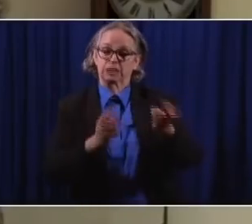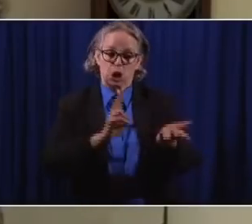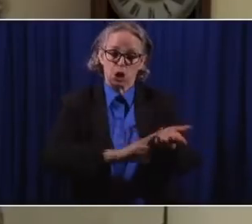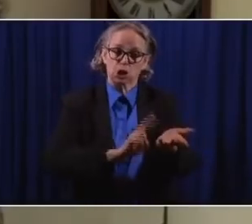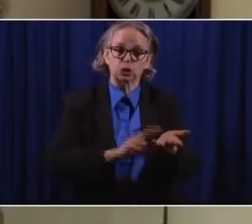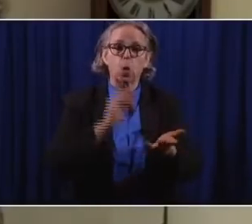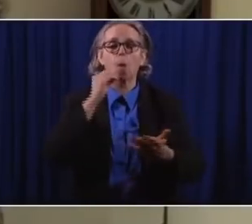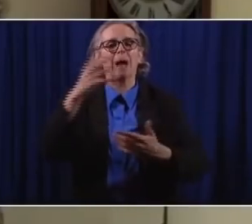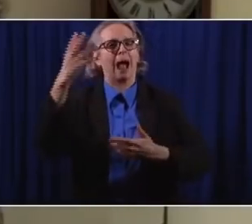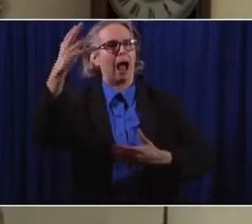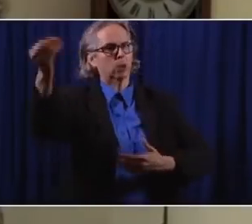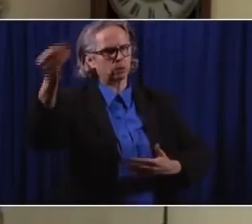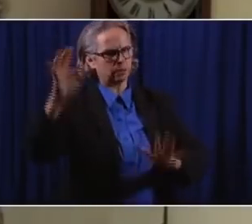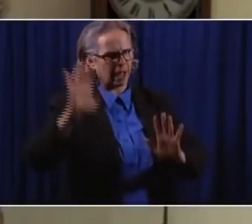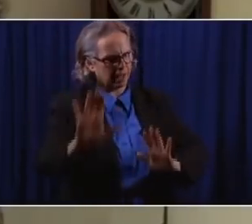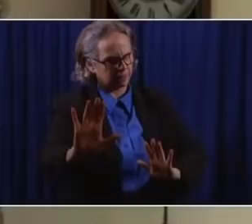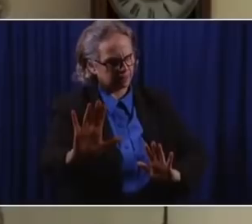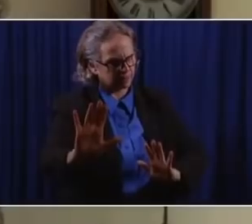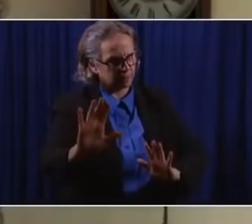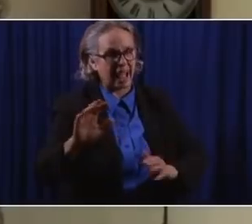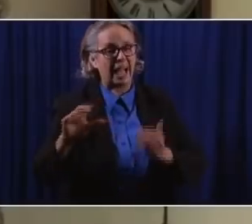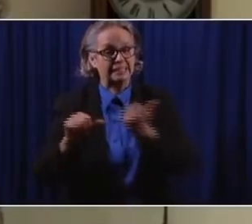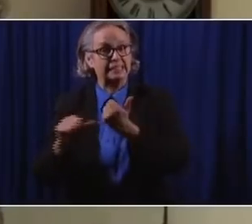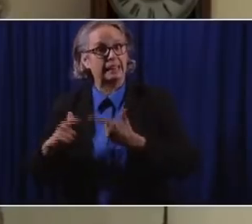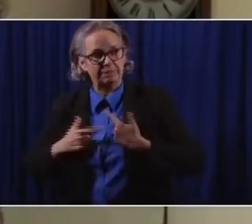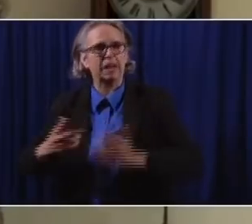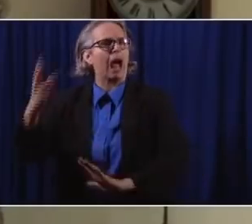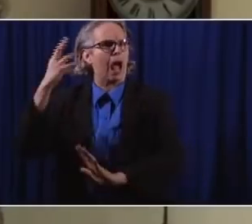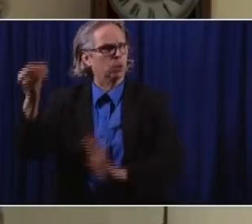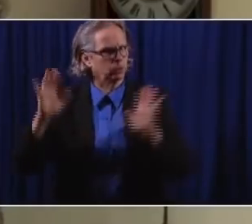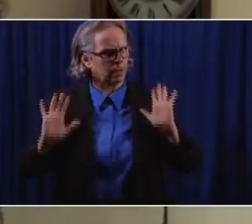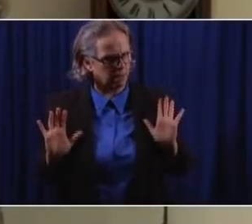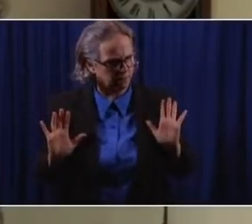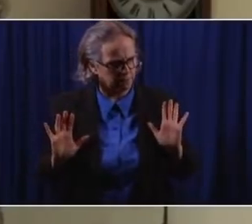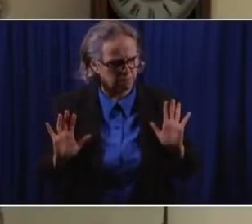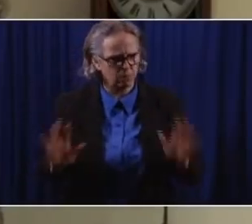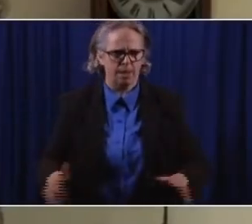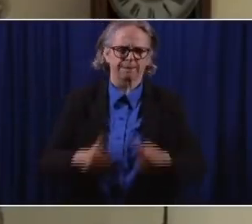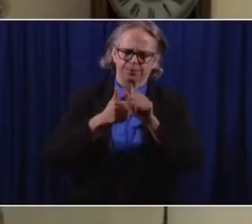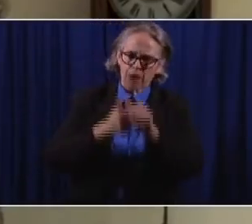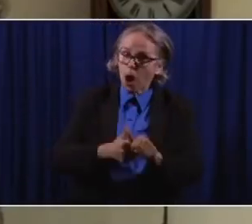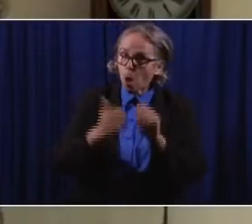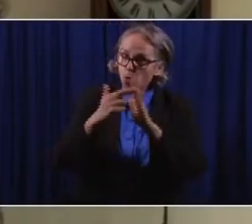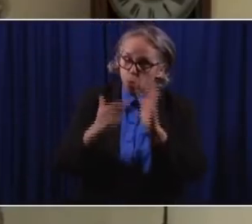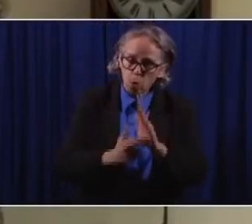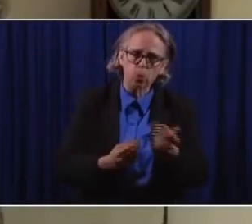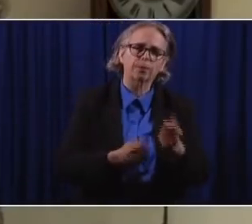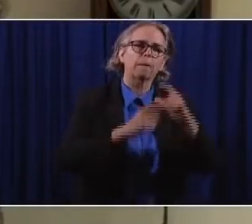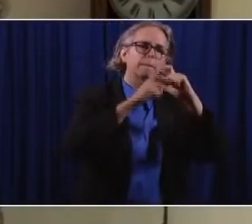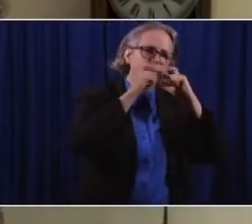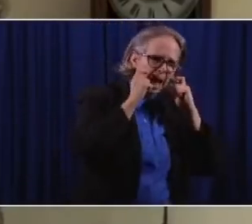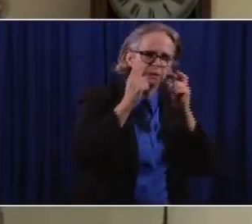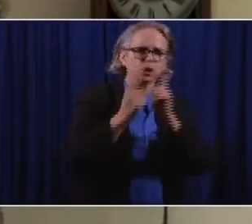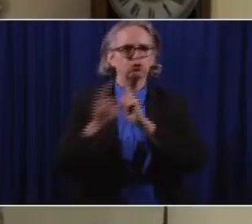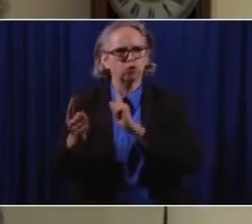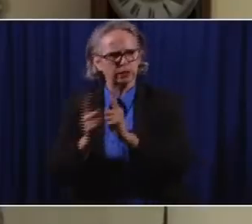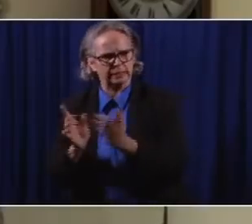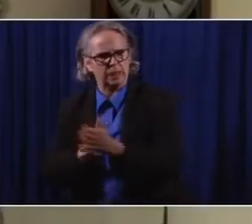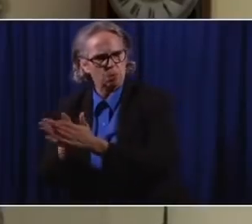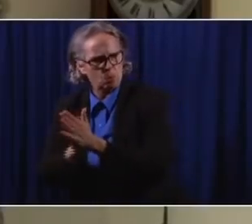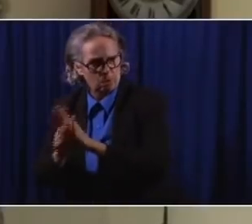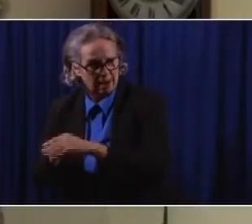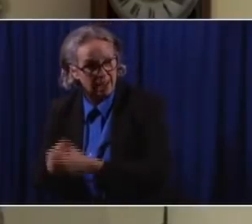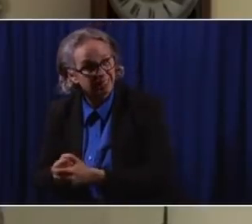assisted living facilities, so long as all safety standards are met. Those same type visits we